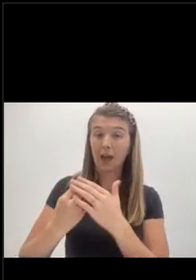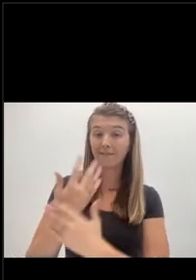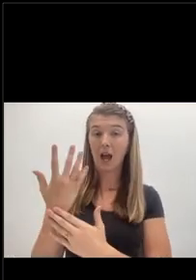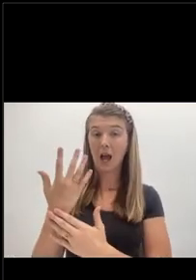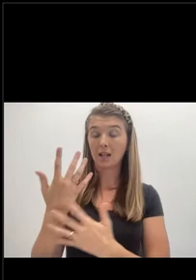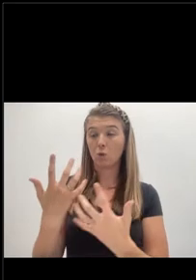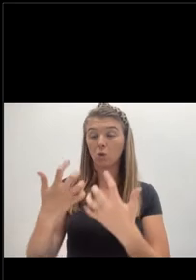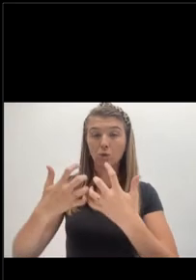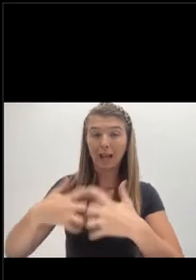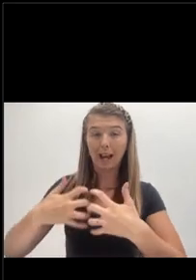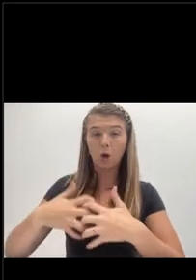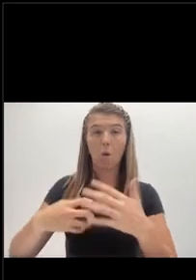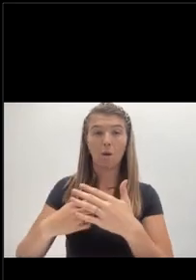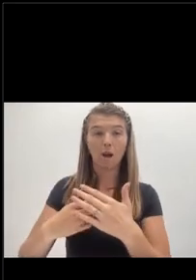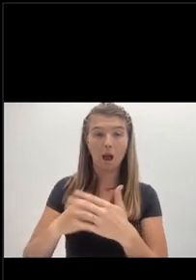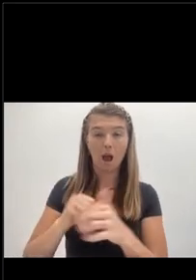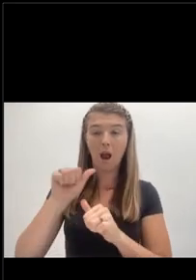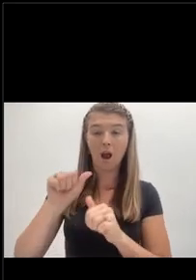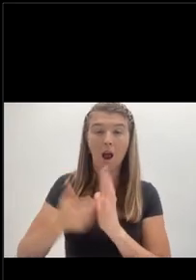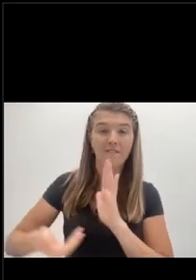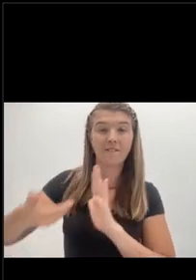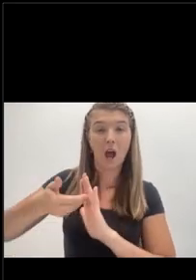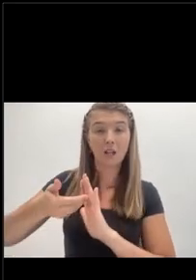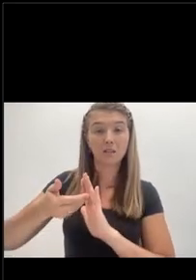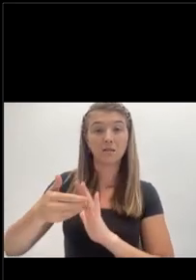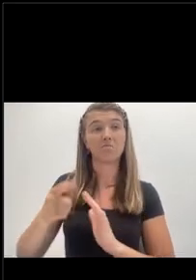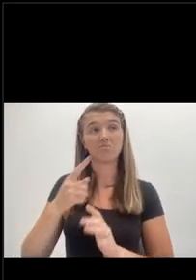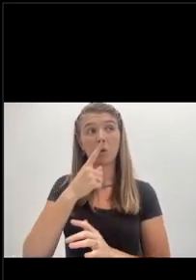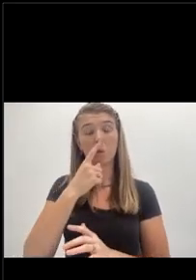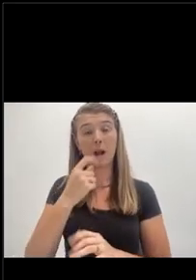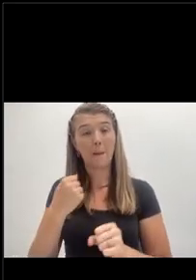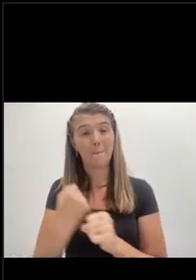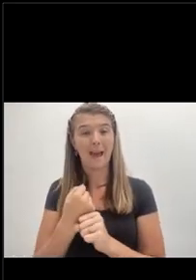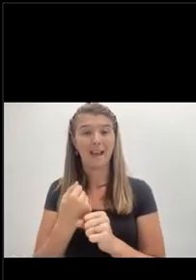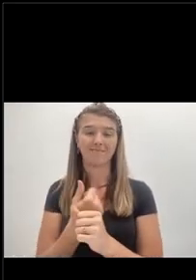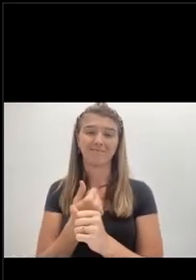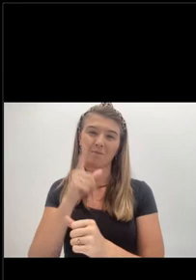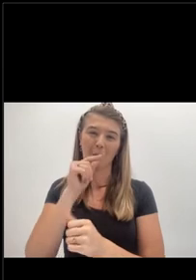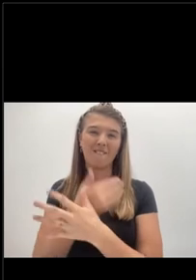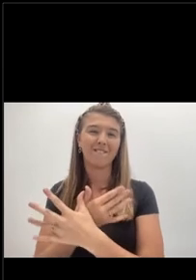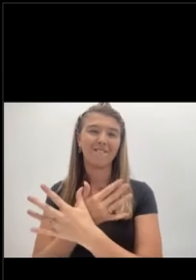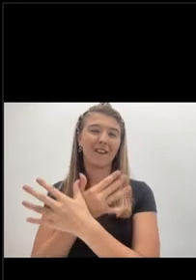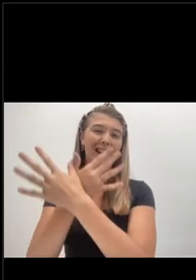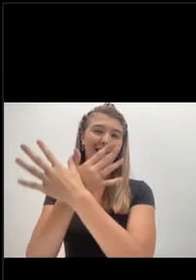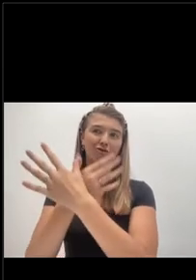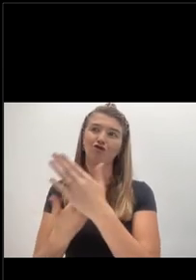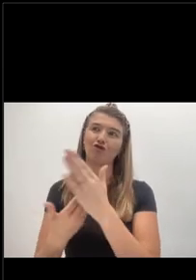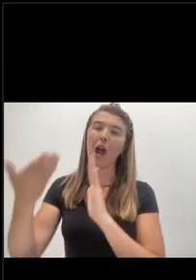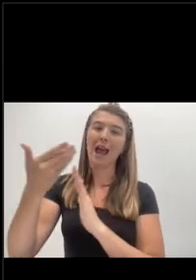technological advances, we can make the phoenix rise again from the plastic waste, let's